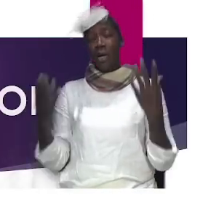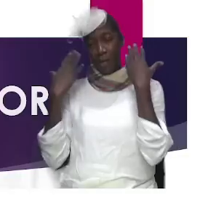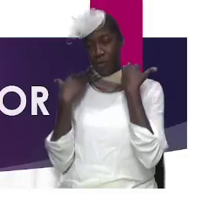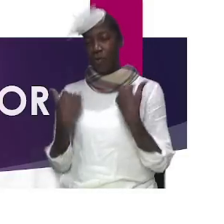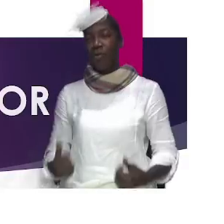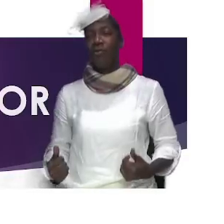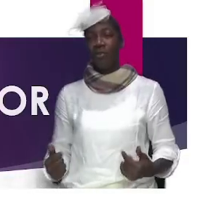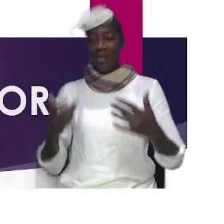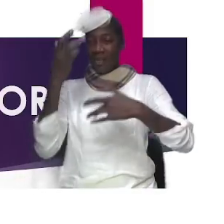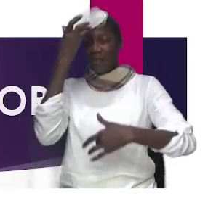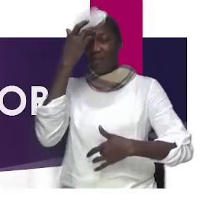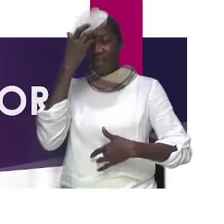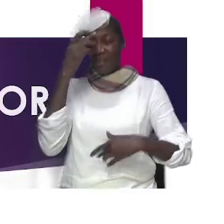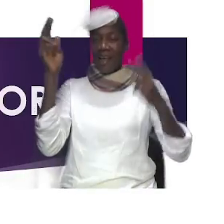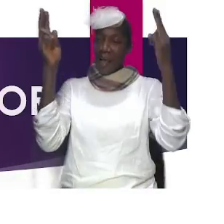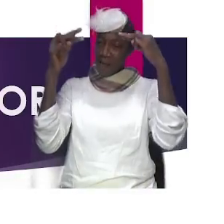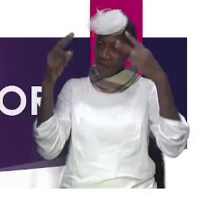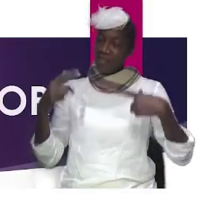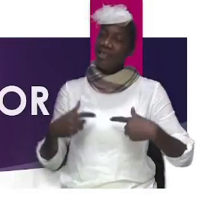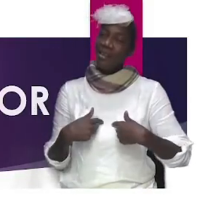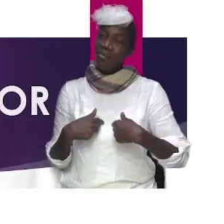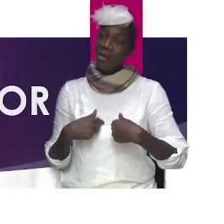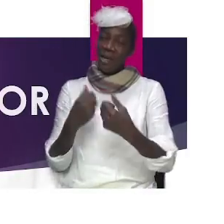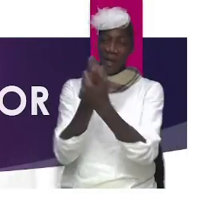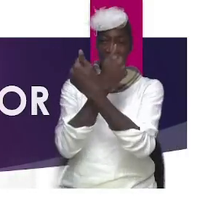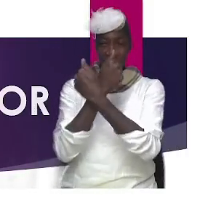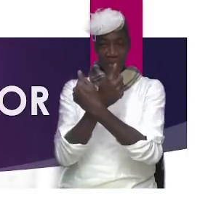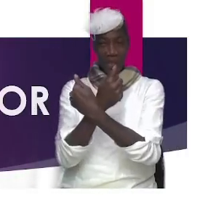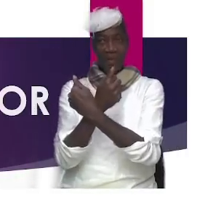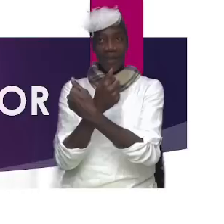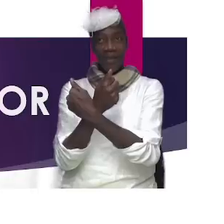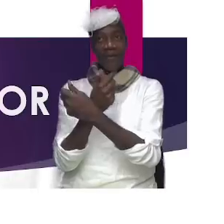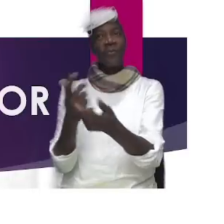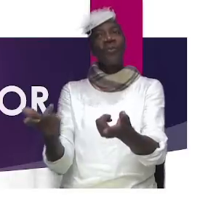and you visited me. I was in prison and you